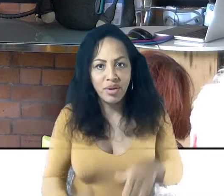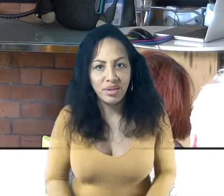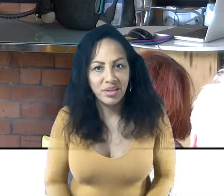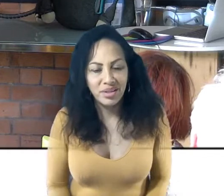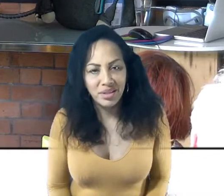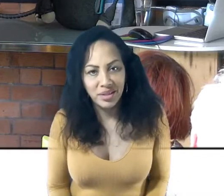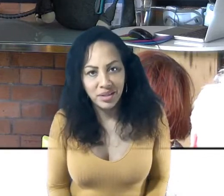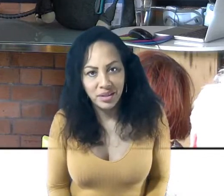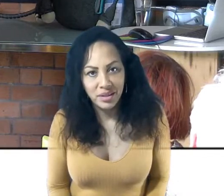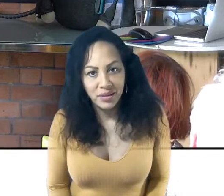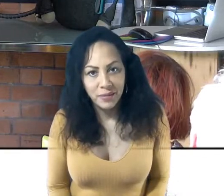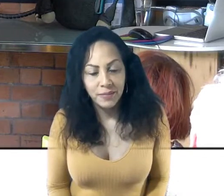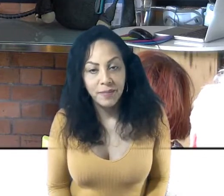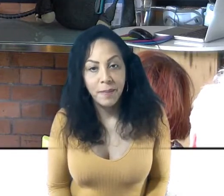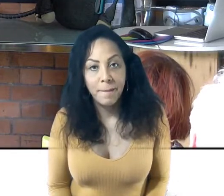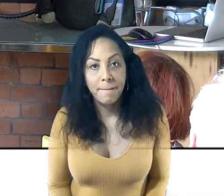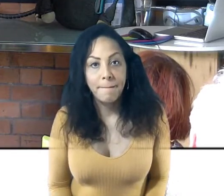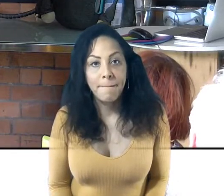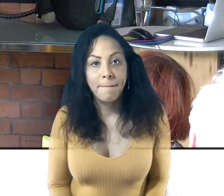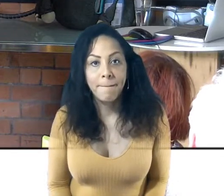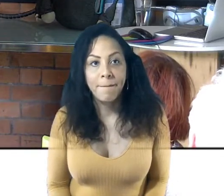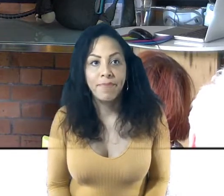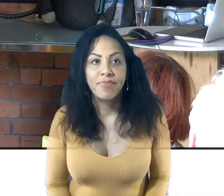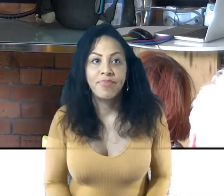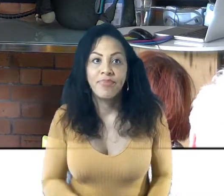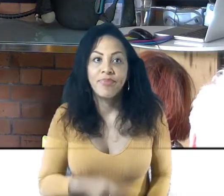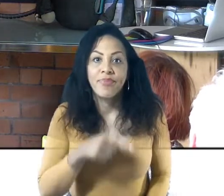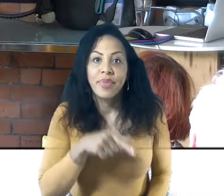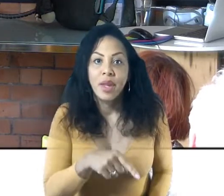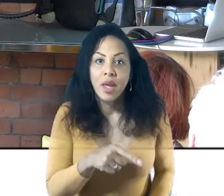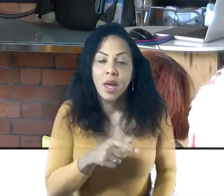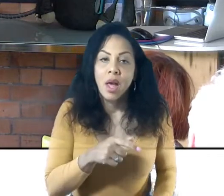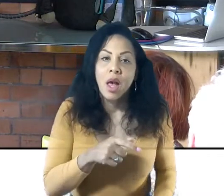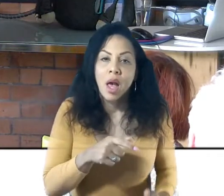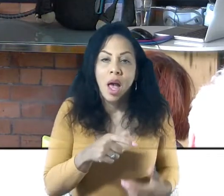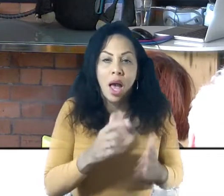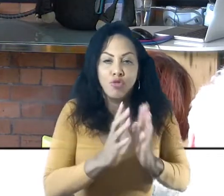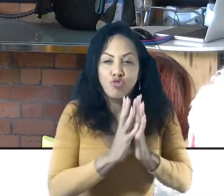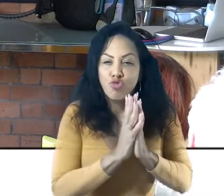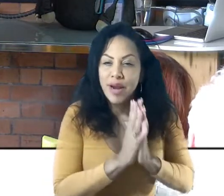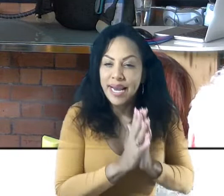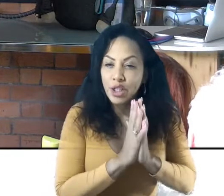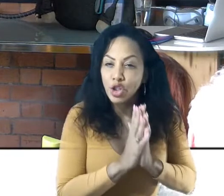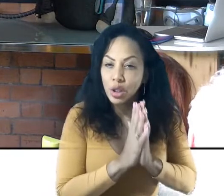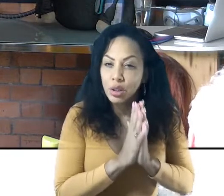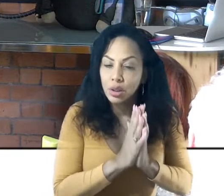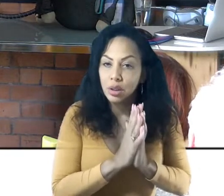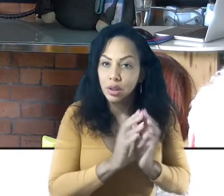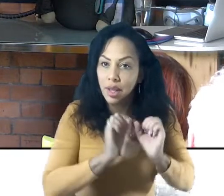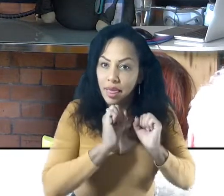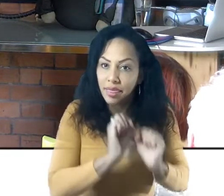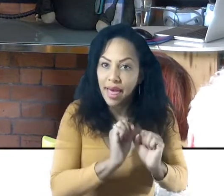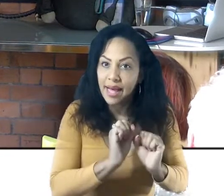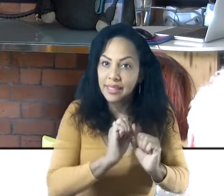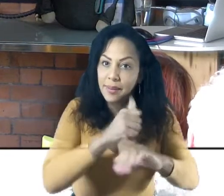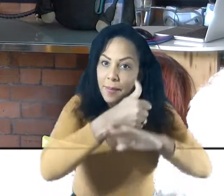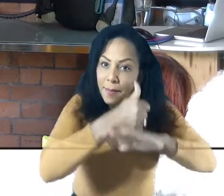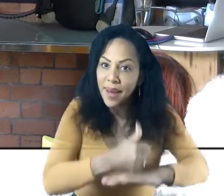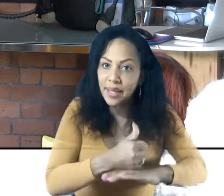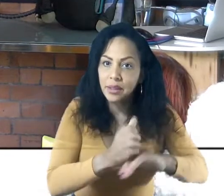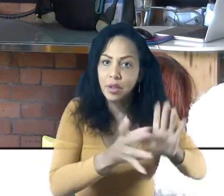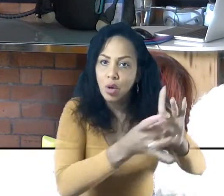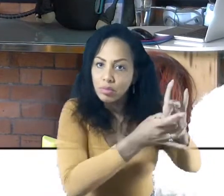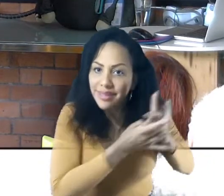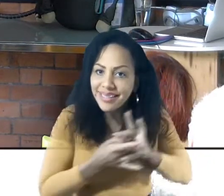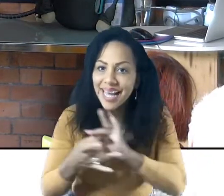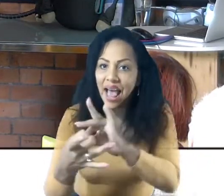the etymology of religion or religious is to kind of bind together, to draw together, and where we